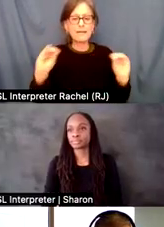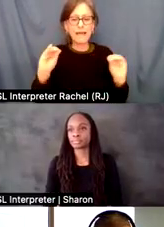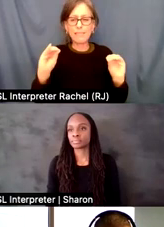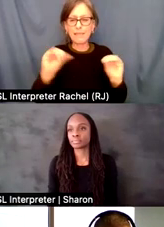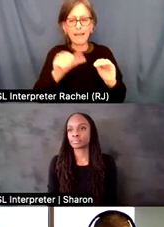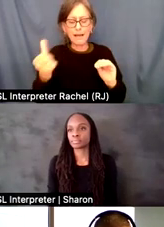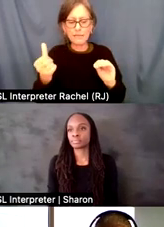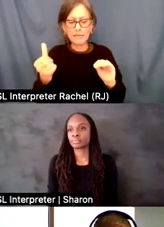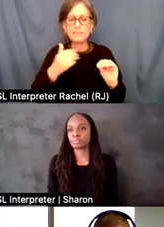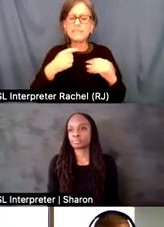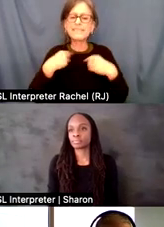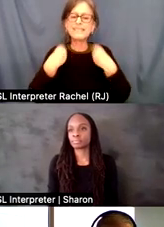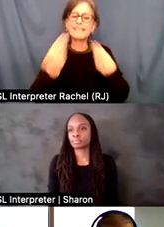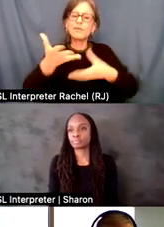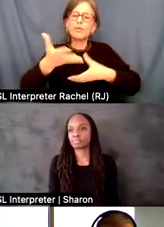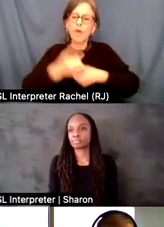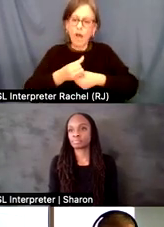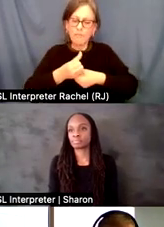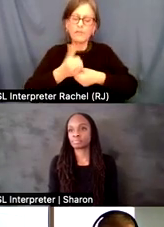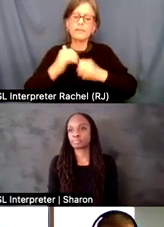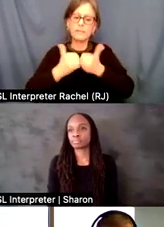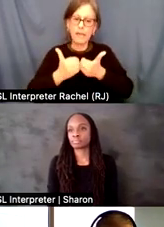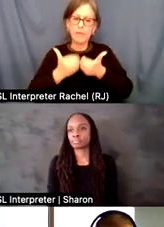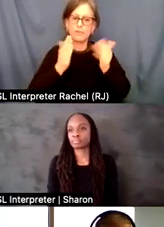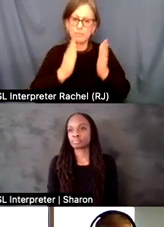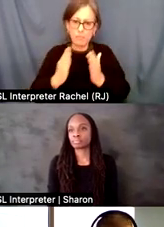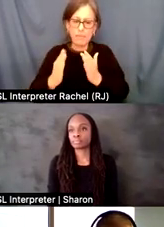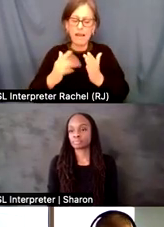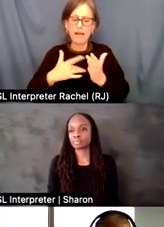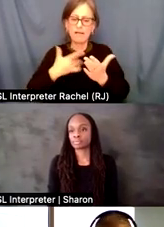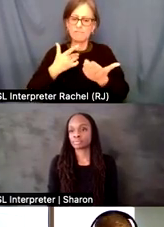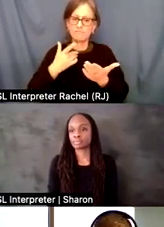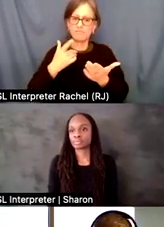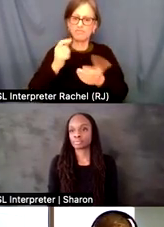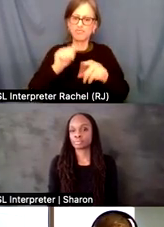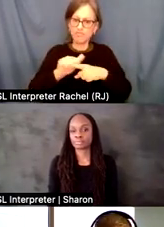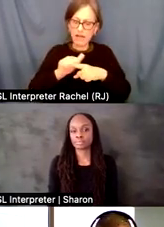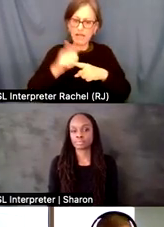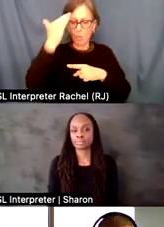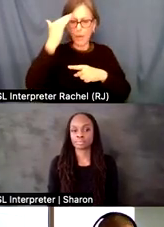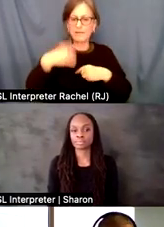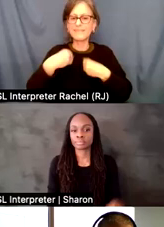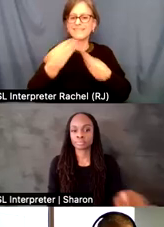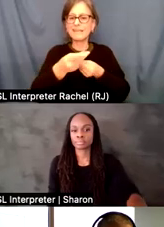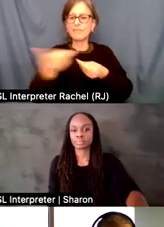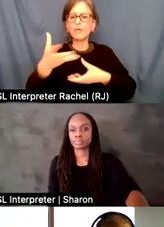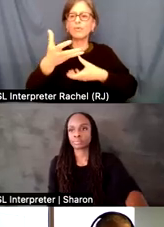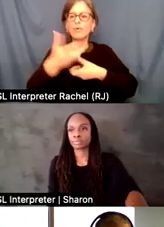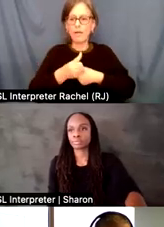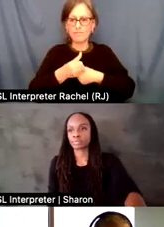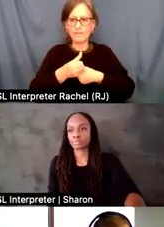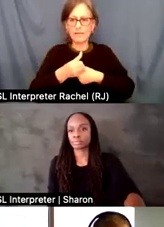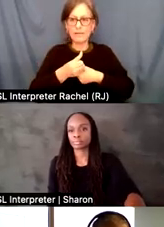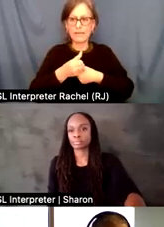of gives some confidence of how we can move forward and prepare. I think training and awareness brings confidence. Sometimes we think